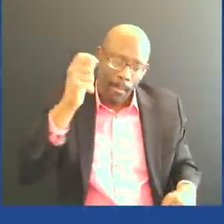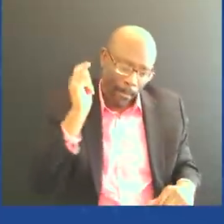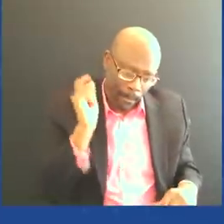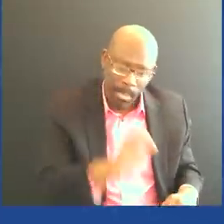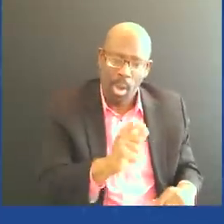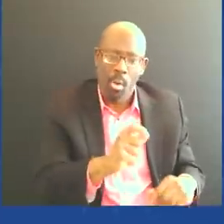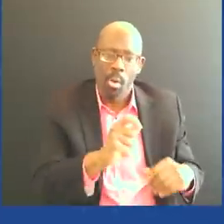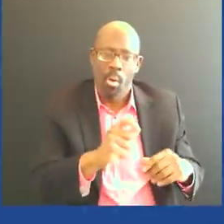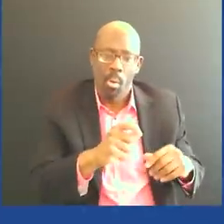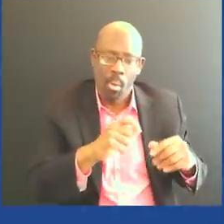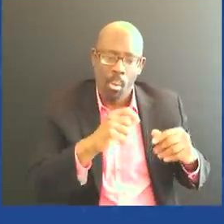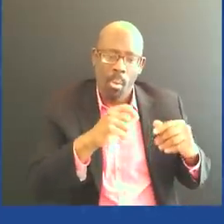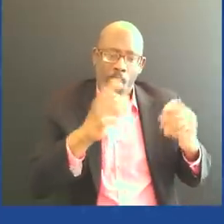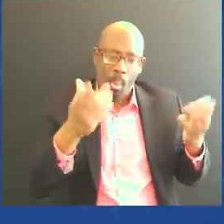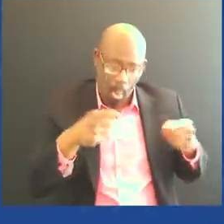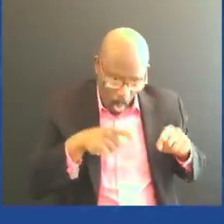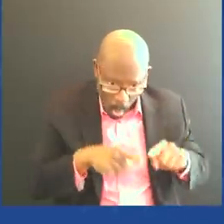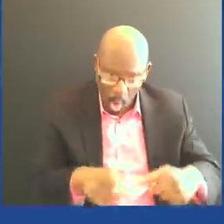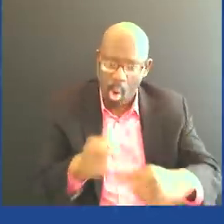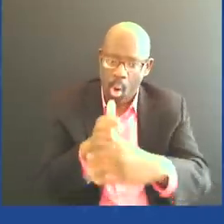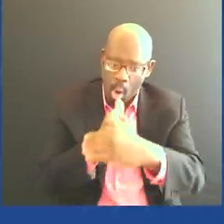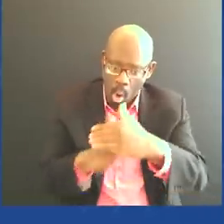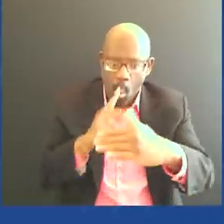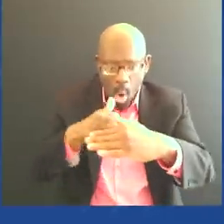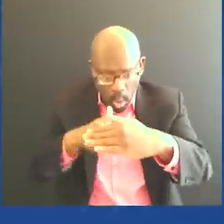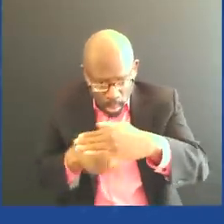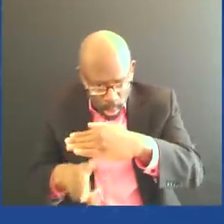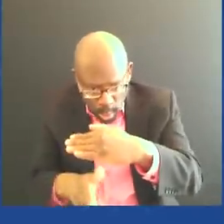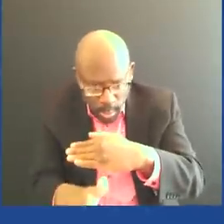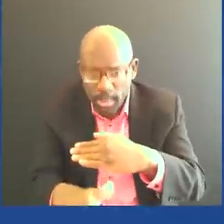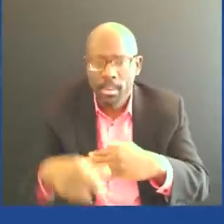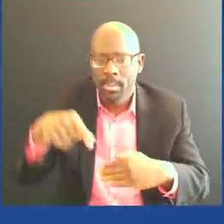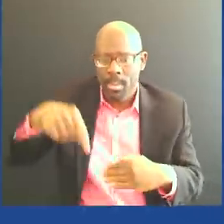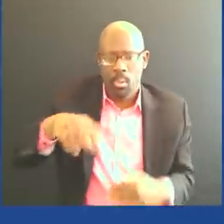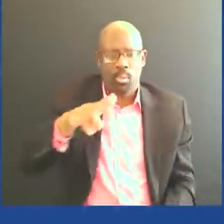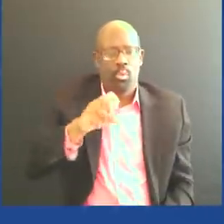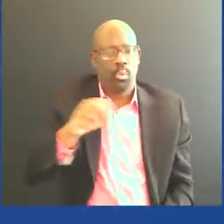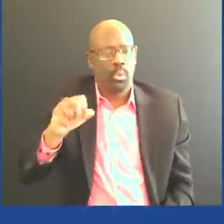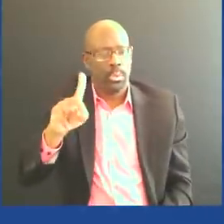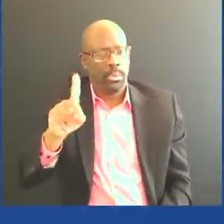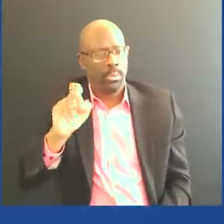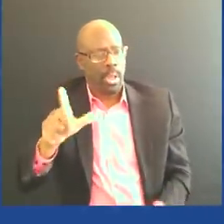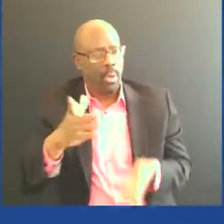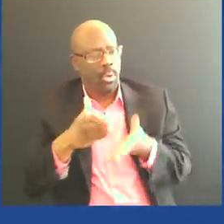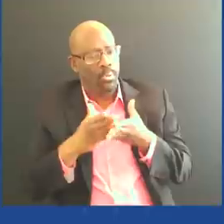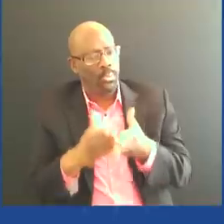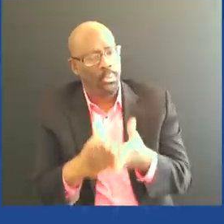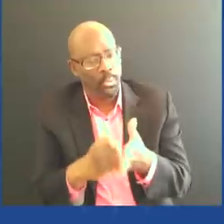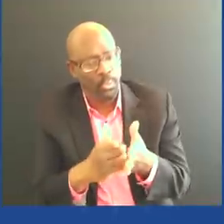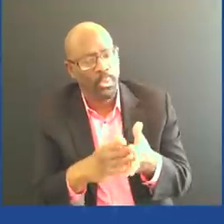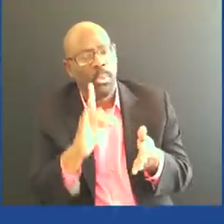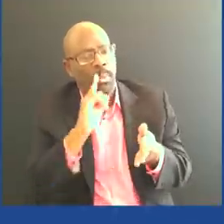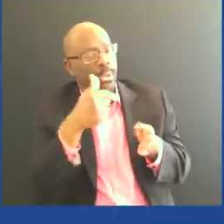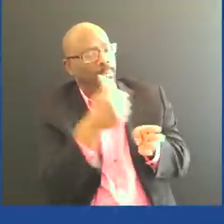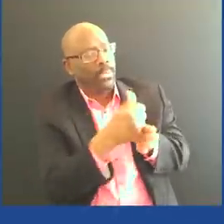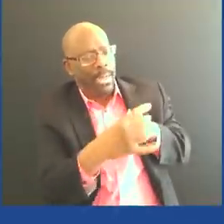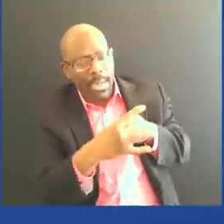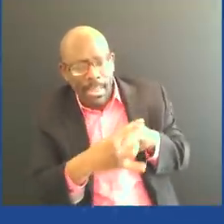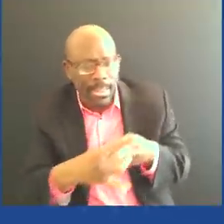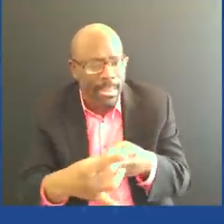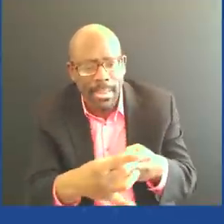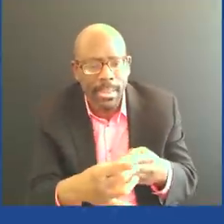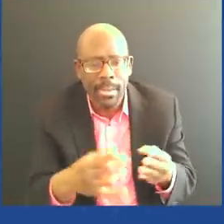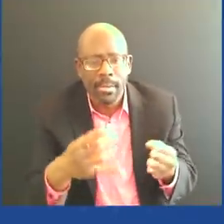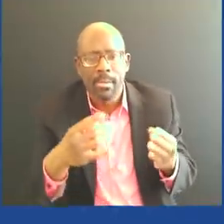own right. Delaware's quiet entry to our fleet in April of 2020 symbolizes the stealth of our